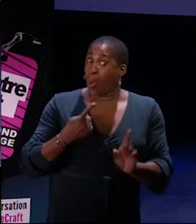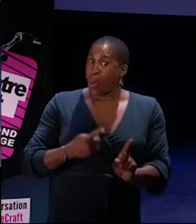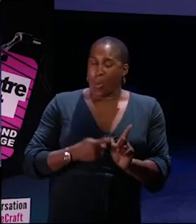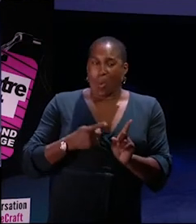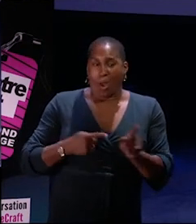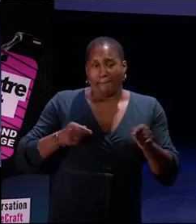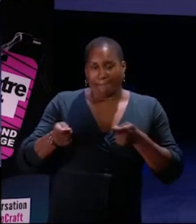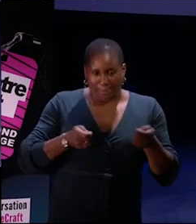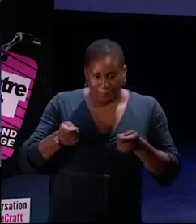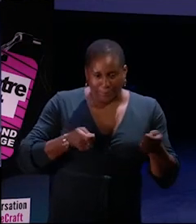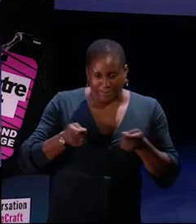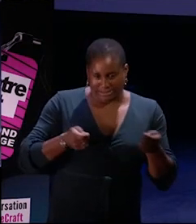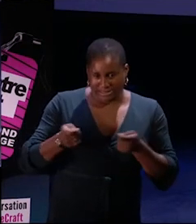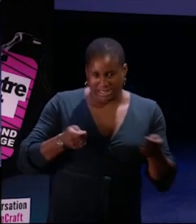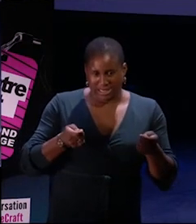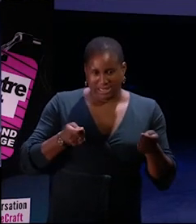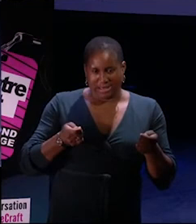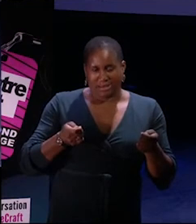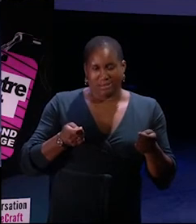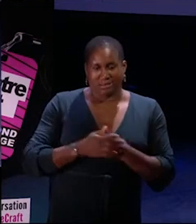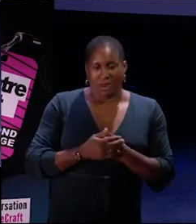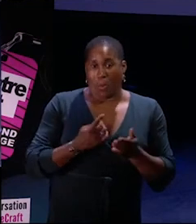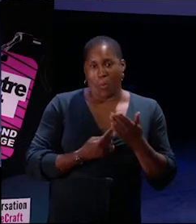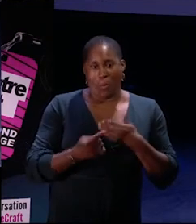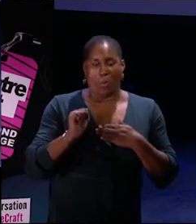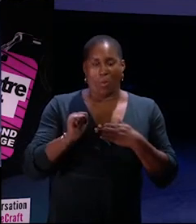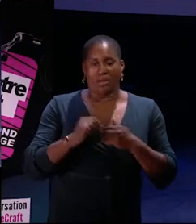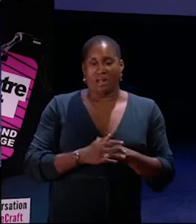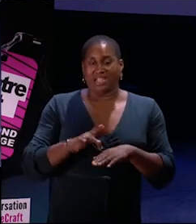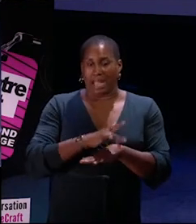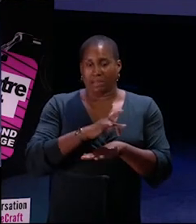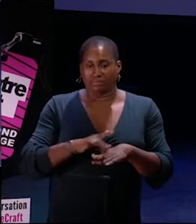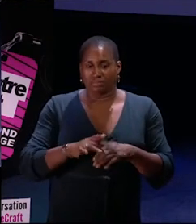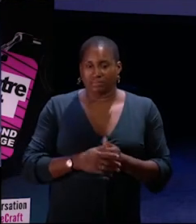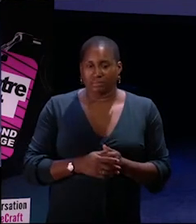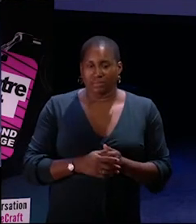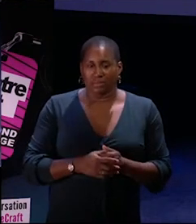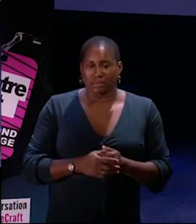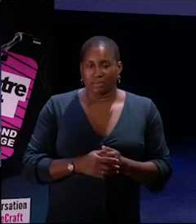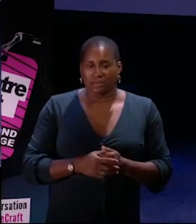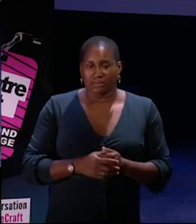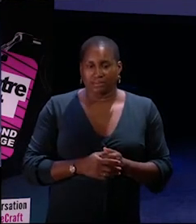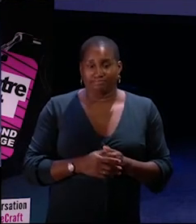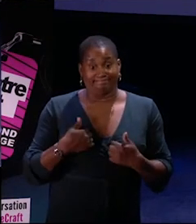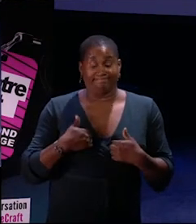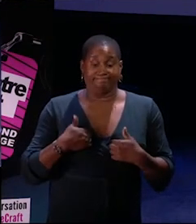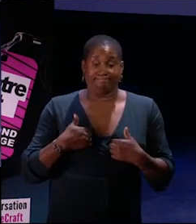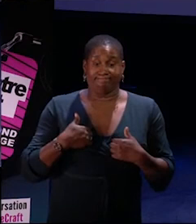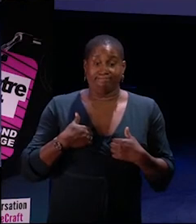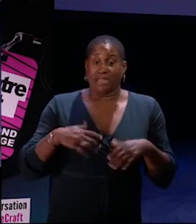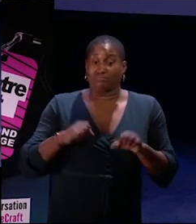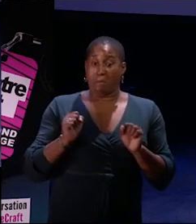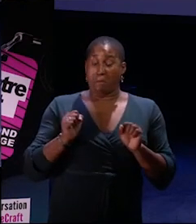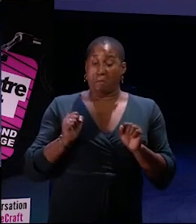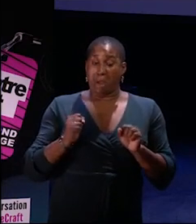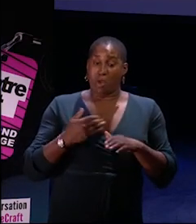youngest woman by 10 years, which is kind of horrible. and So that was the start of my West End career, and